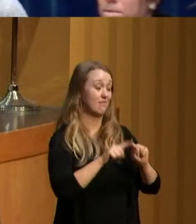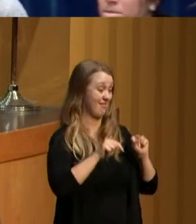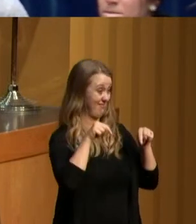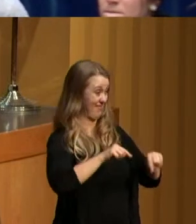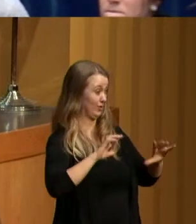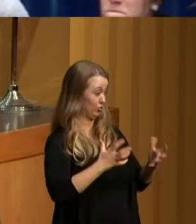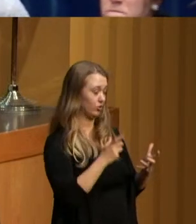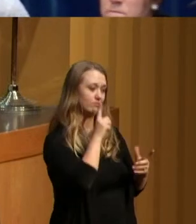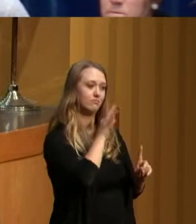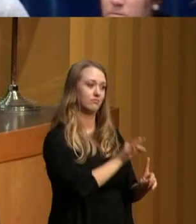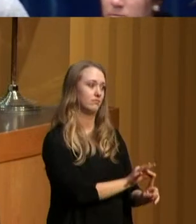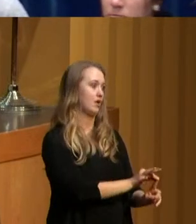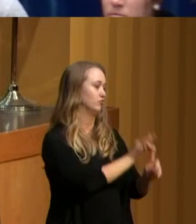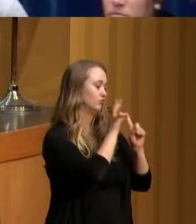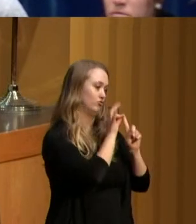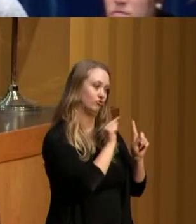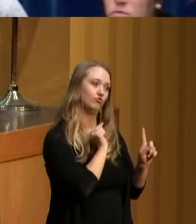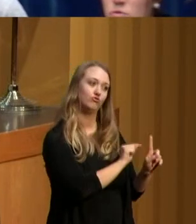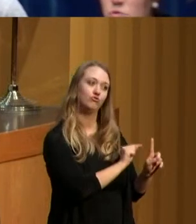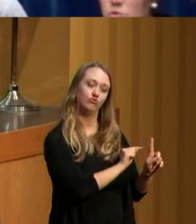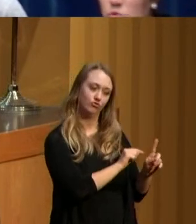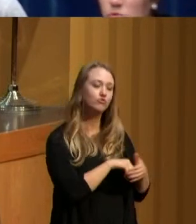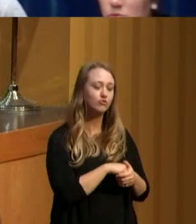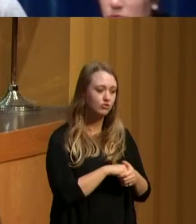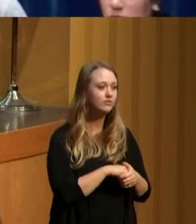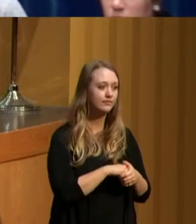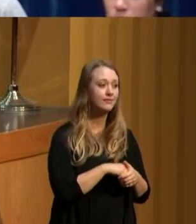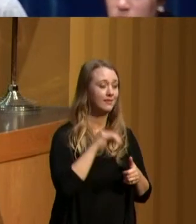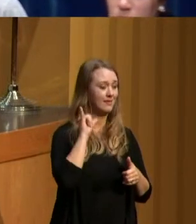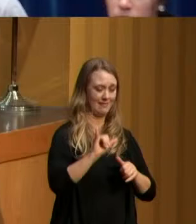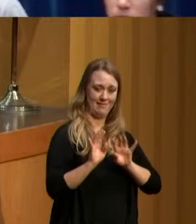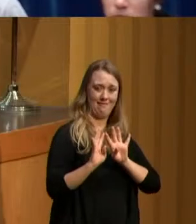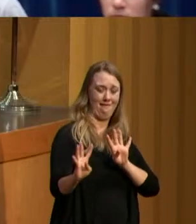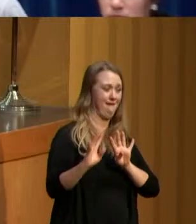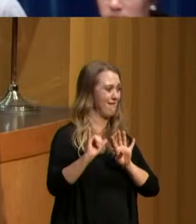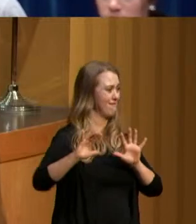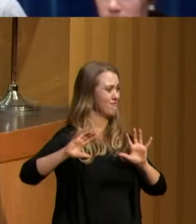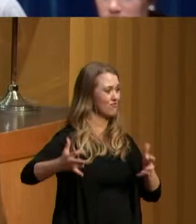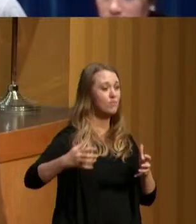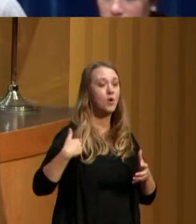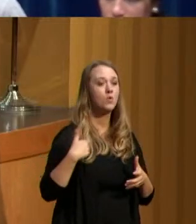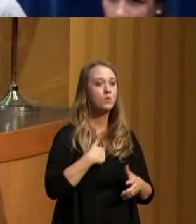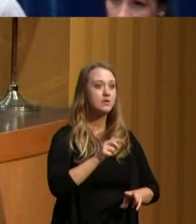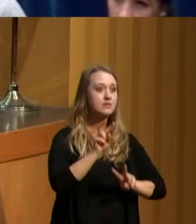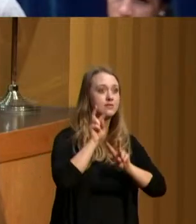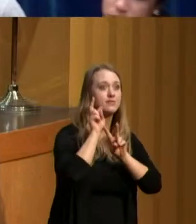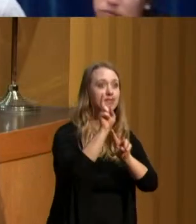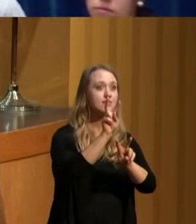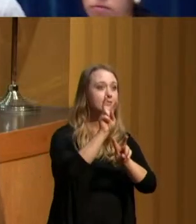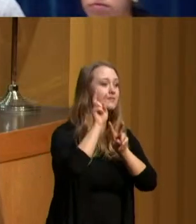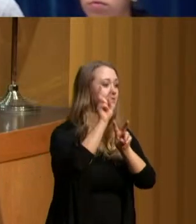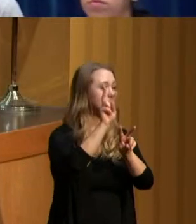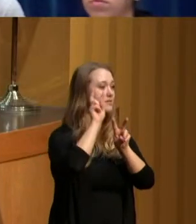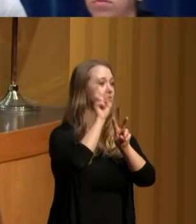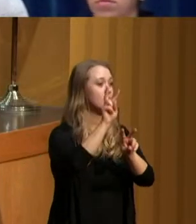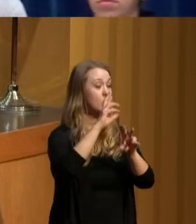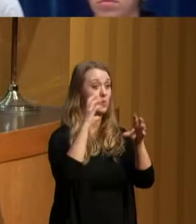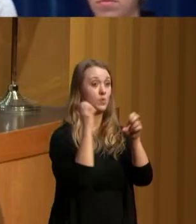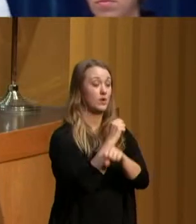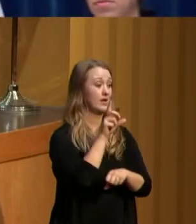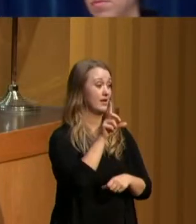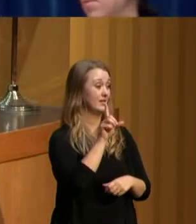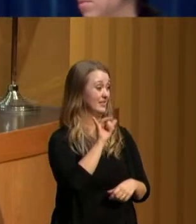was special. This group, we're going into it trying to win the very first ever Division II national